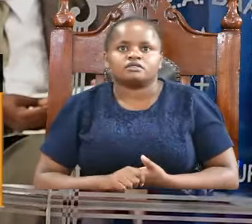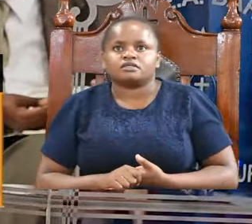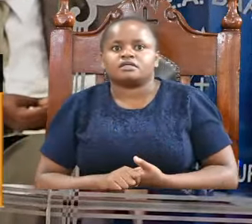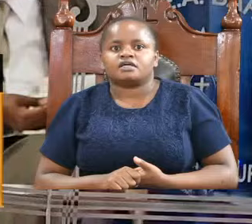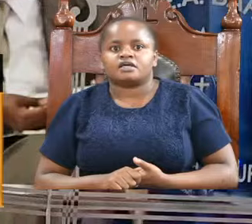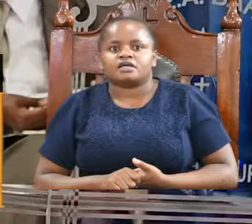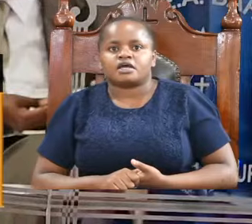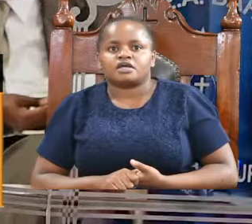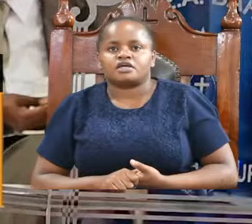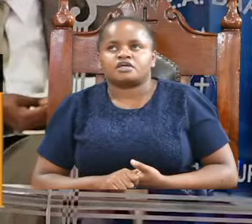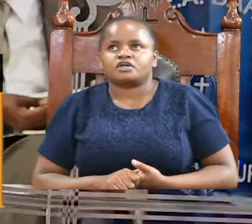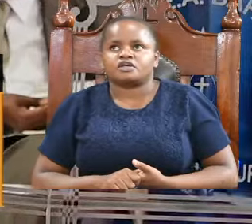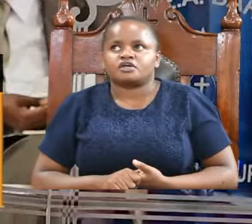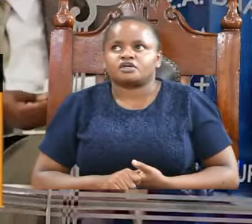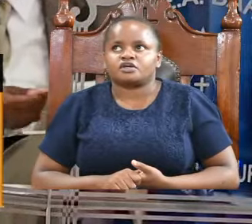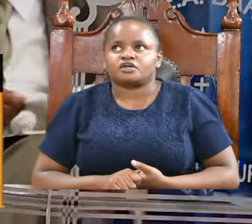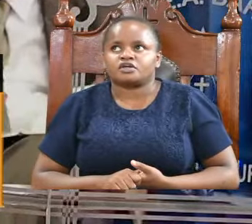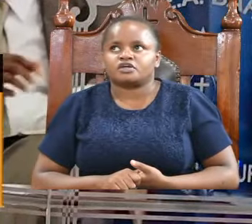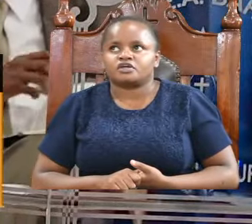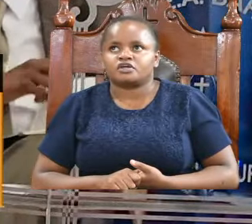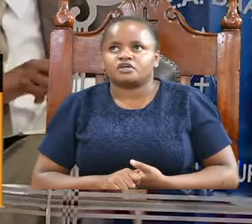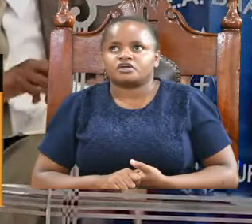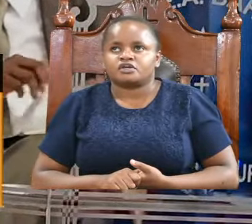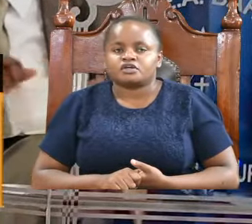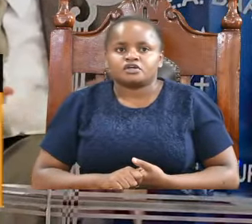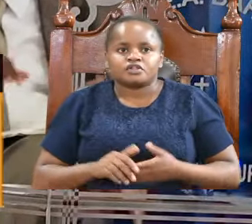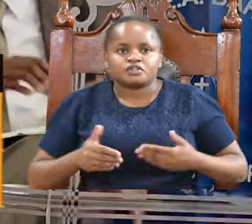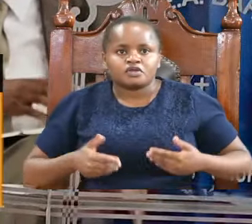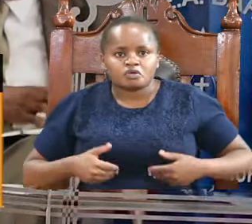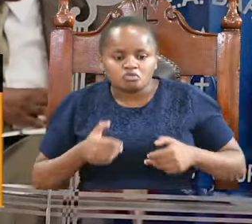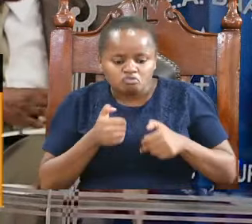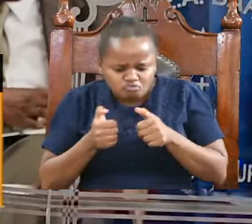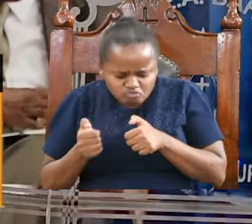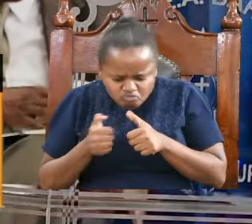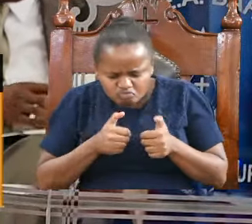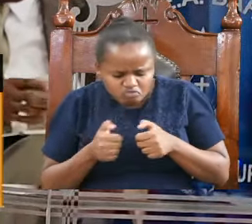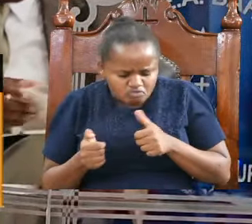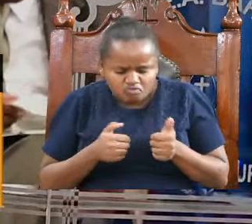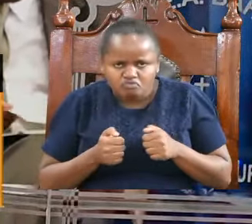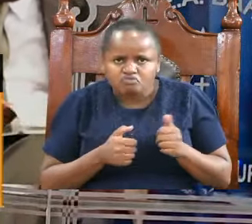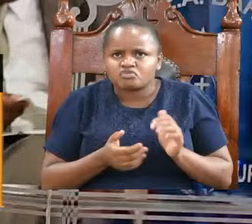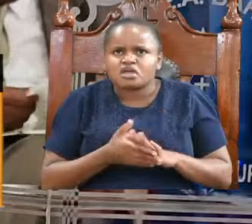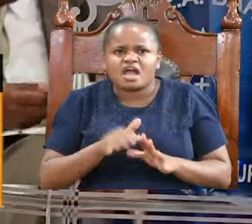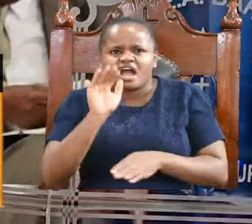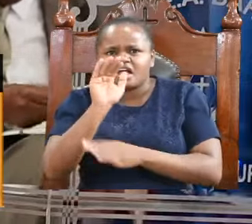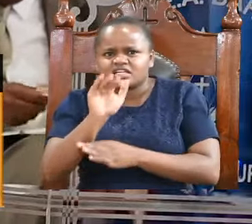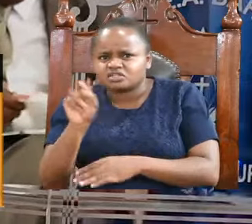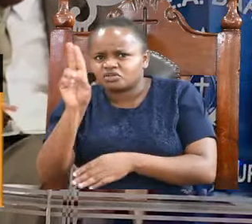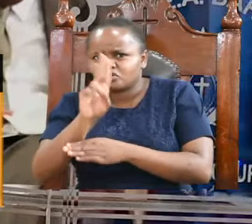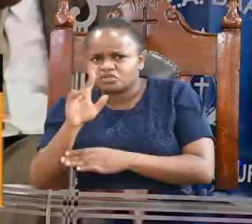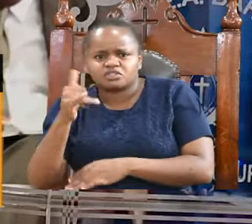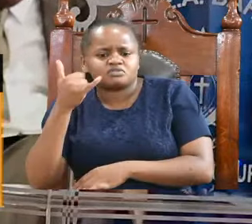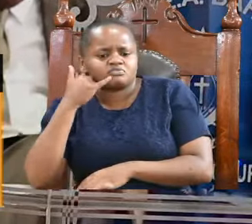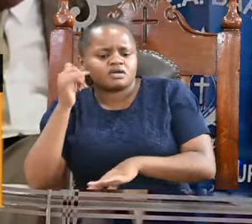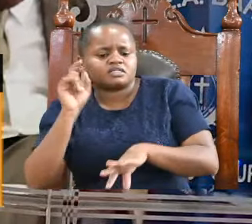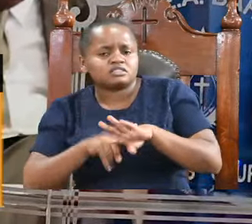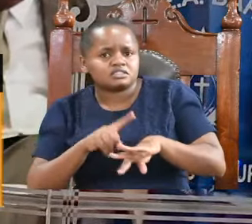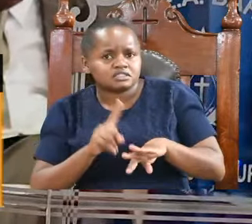generation are chatting during the service, so we are requested to use our phone while we are in the